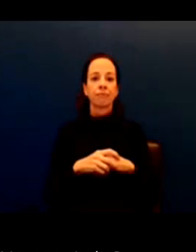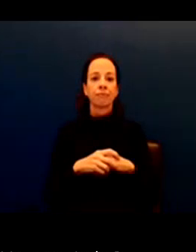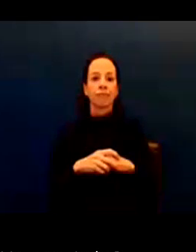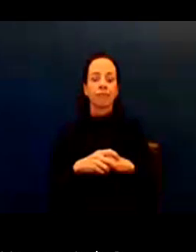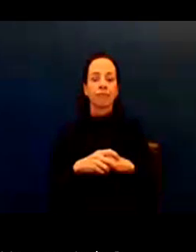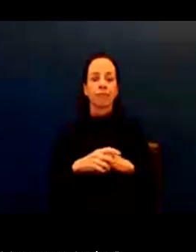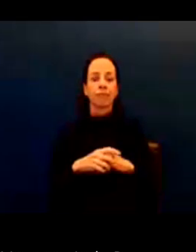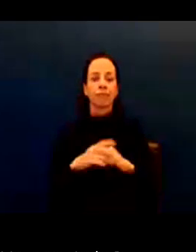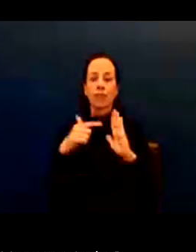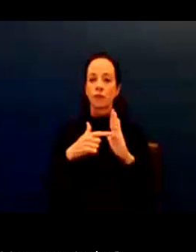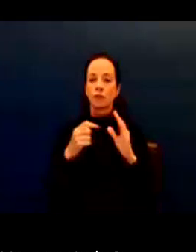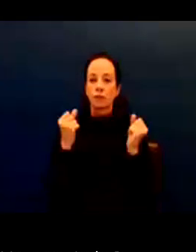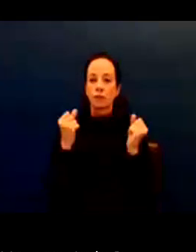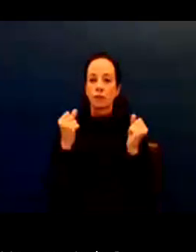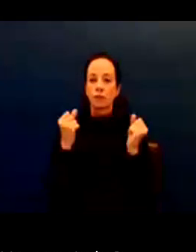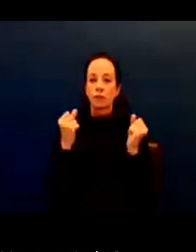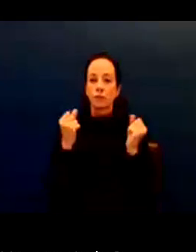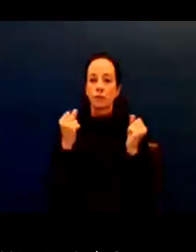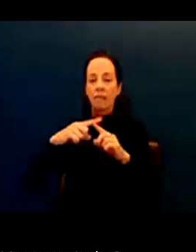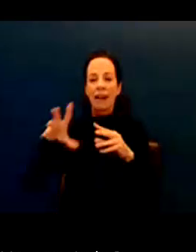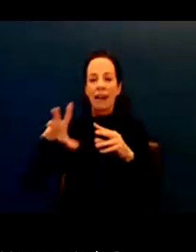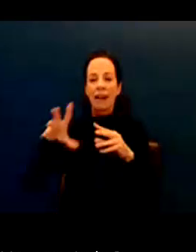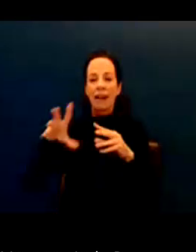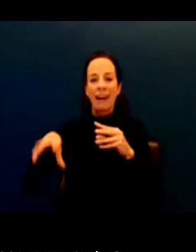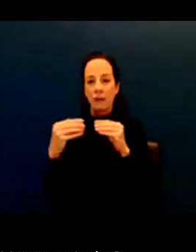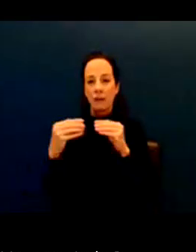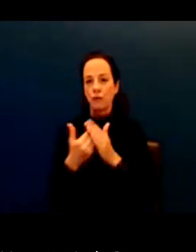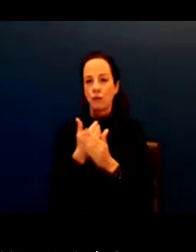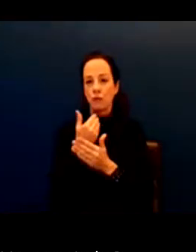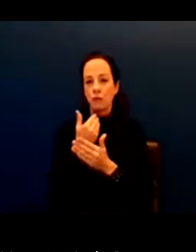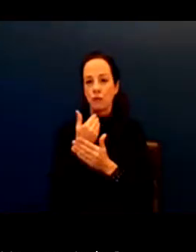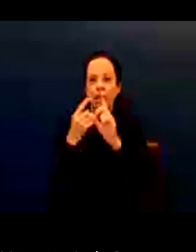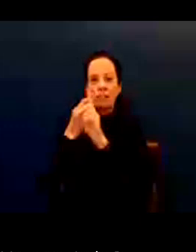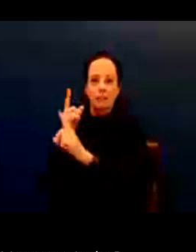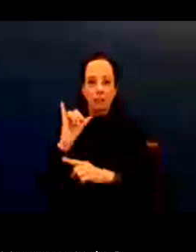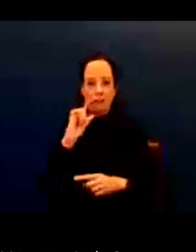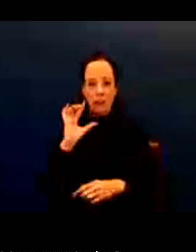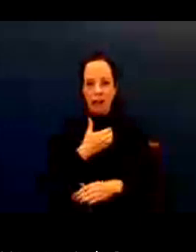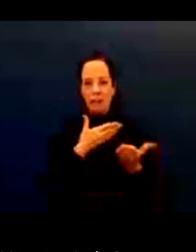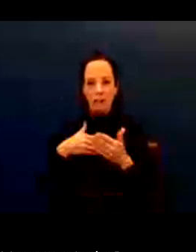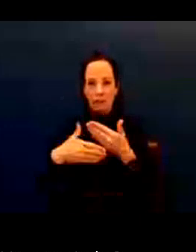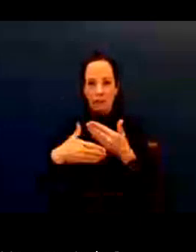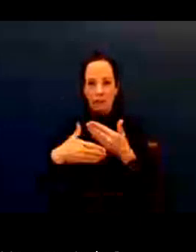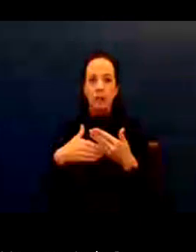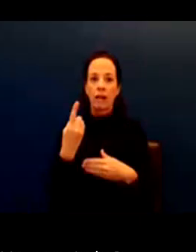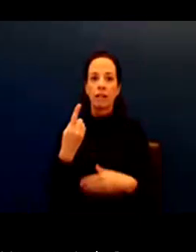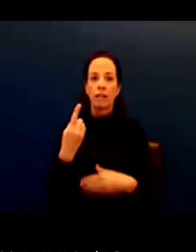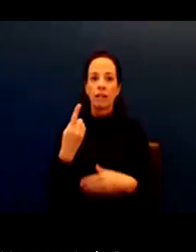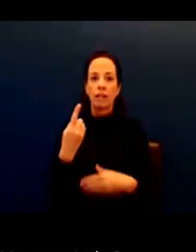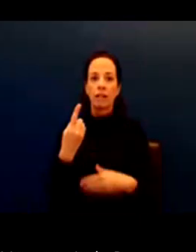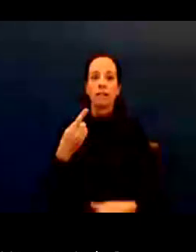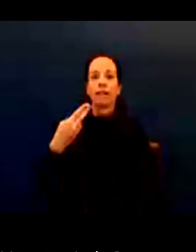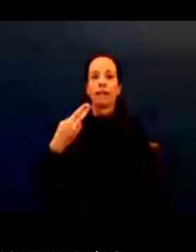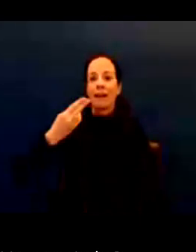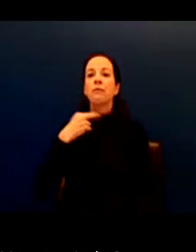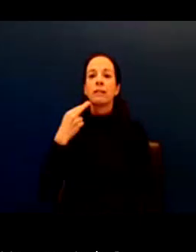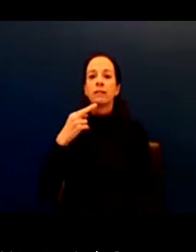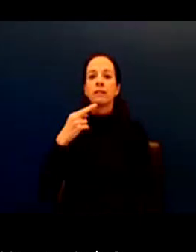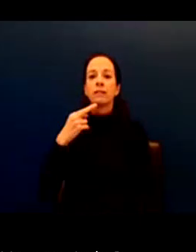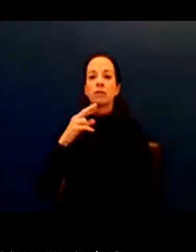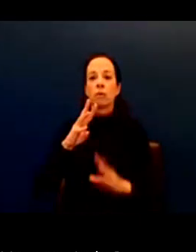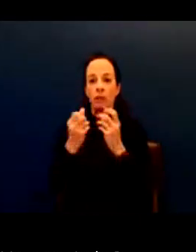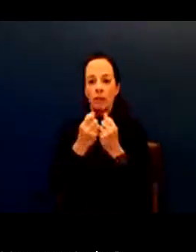but we've added several other new initiatives to our delivery process. One of them is the high-risk workshop. Because we bucketed so many risk